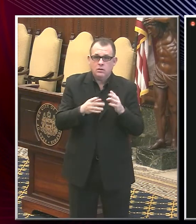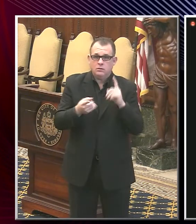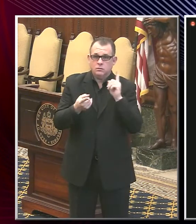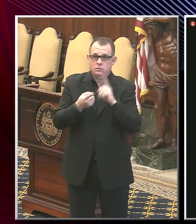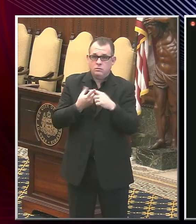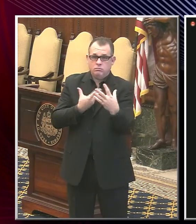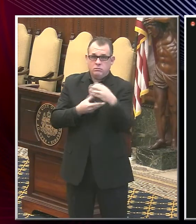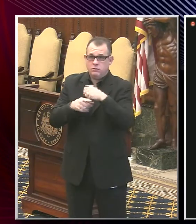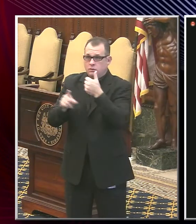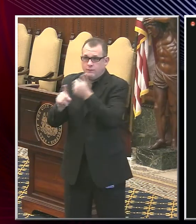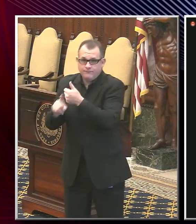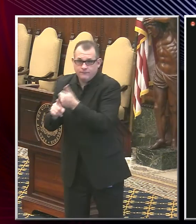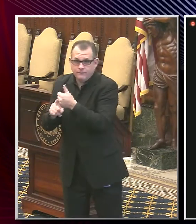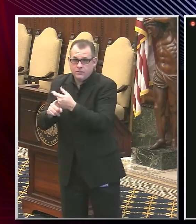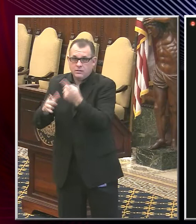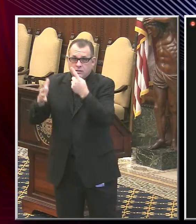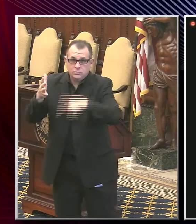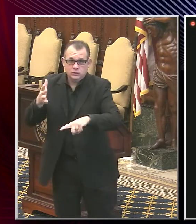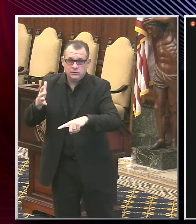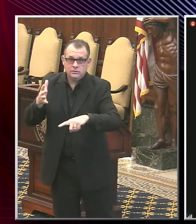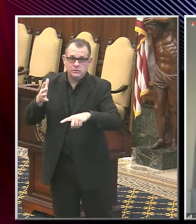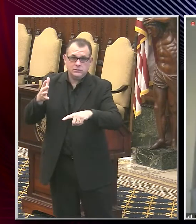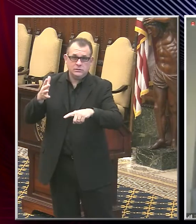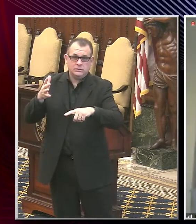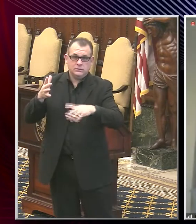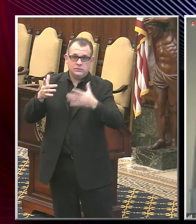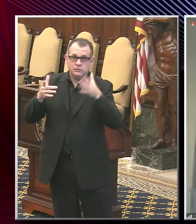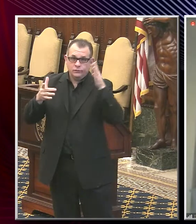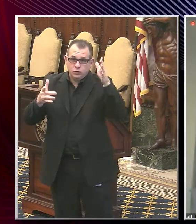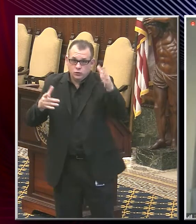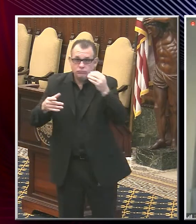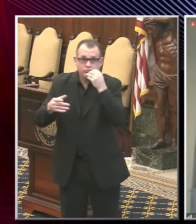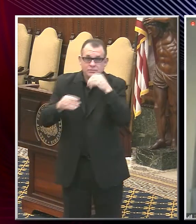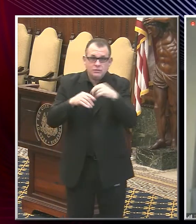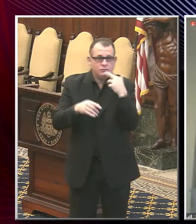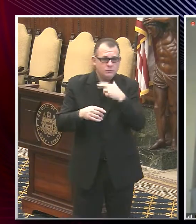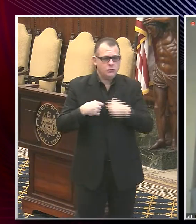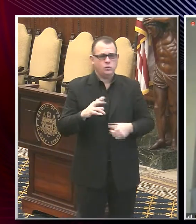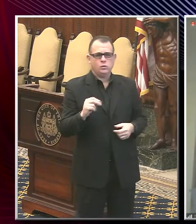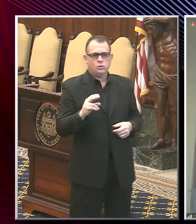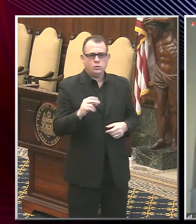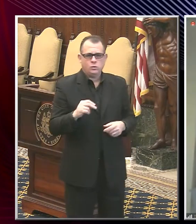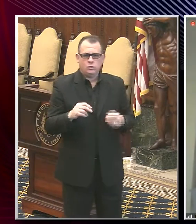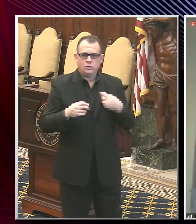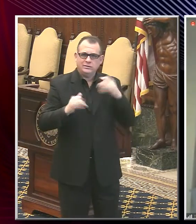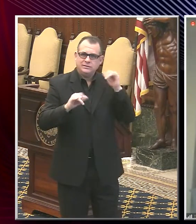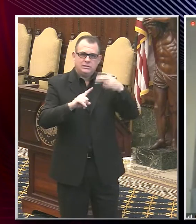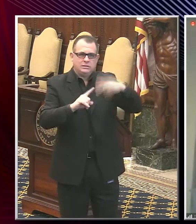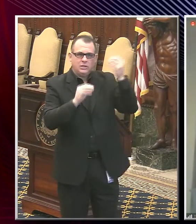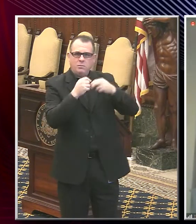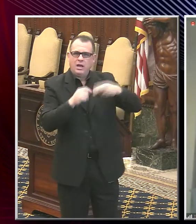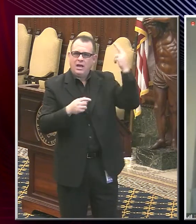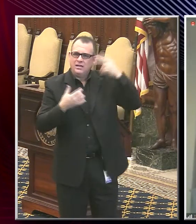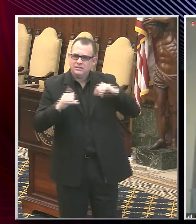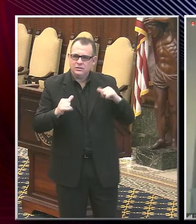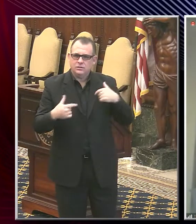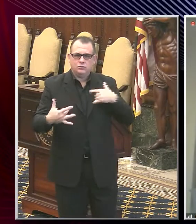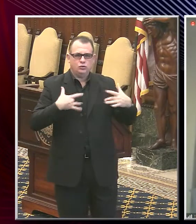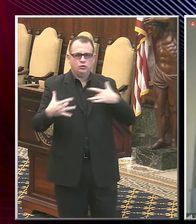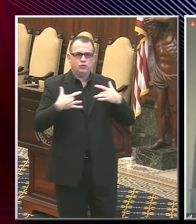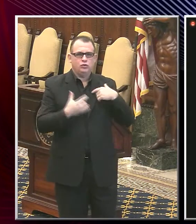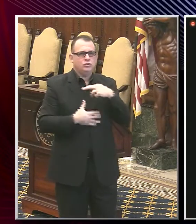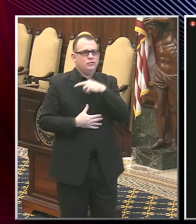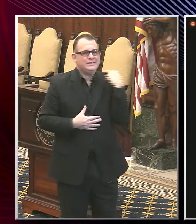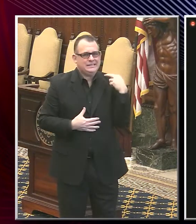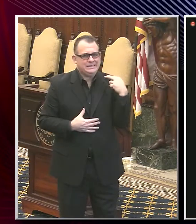to partake in indoor dining when it opens up next week or in the near future? No, I'm not. The case rates are too high, and I'm concerned